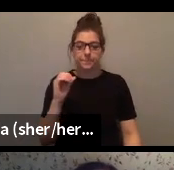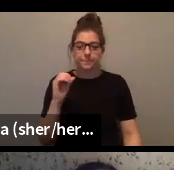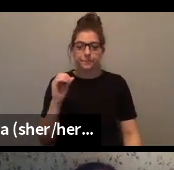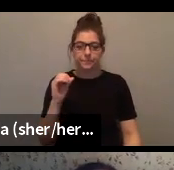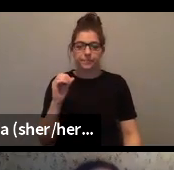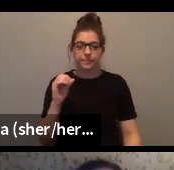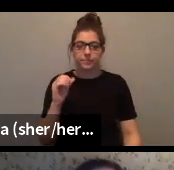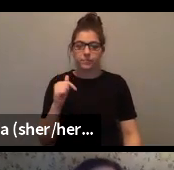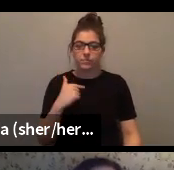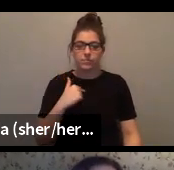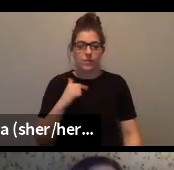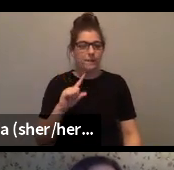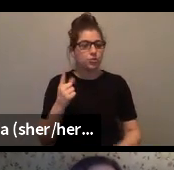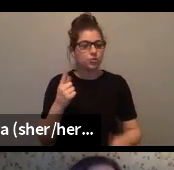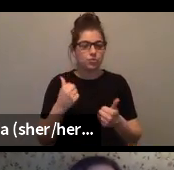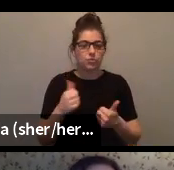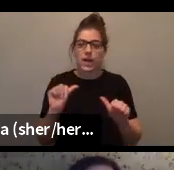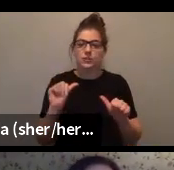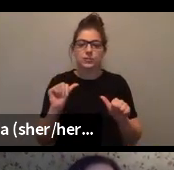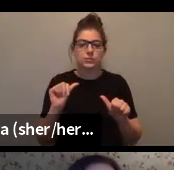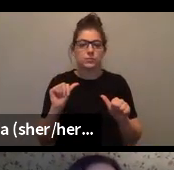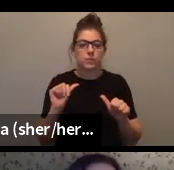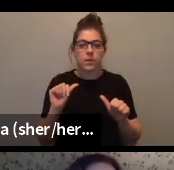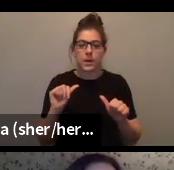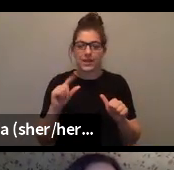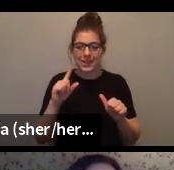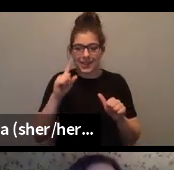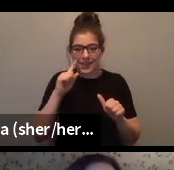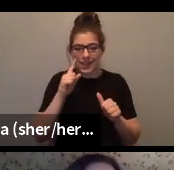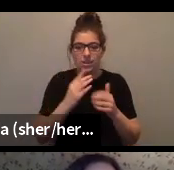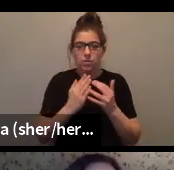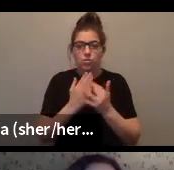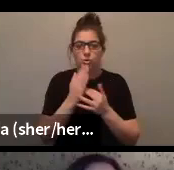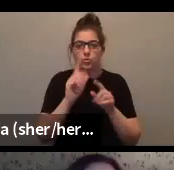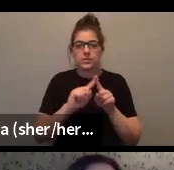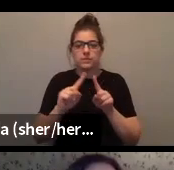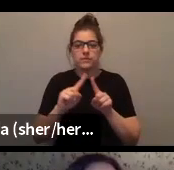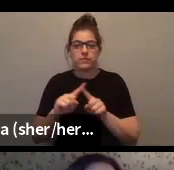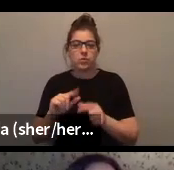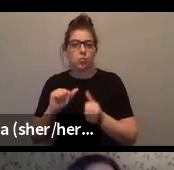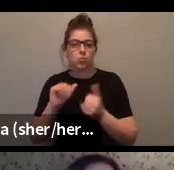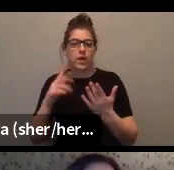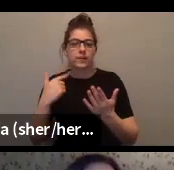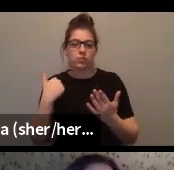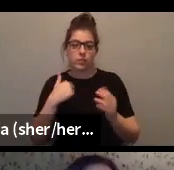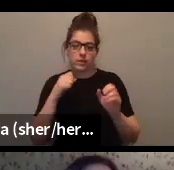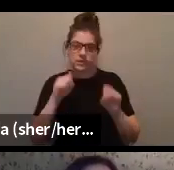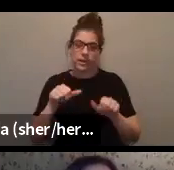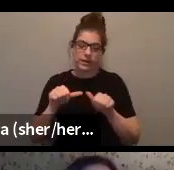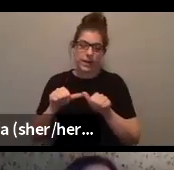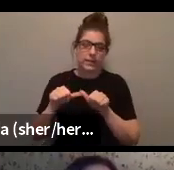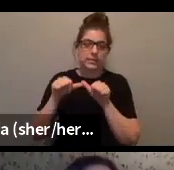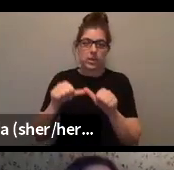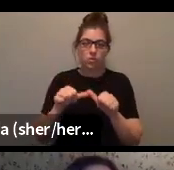I'm just trying to think through the ways that we can continue to pull